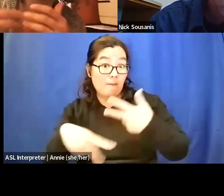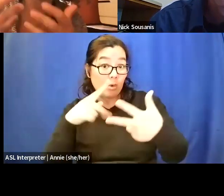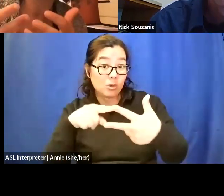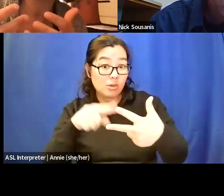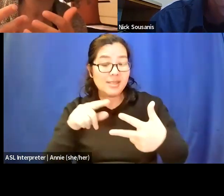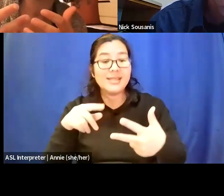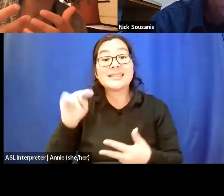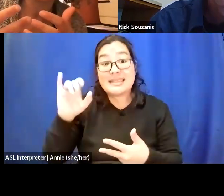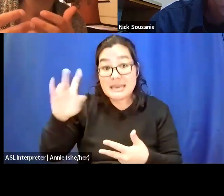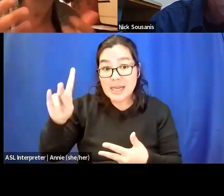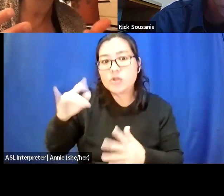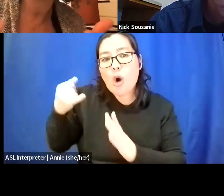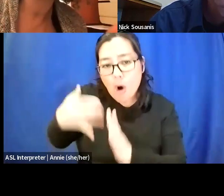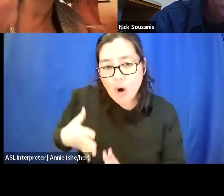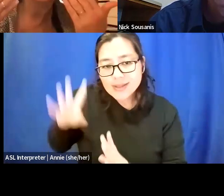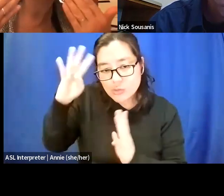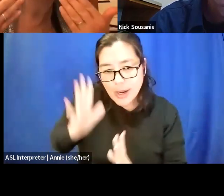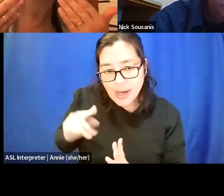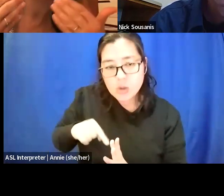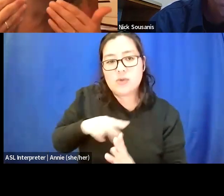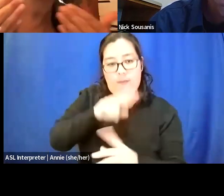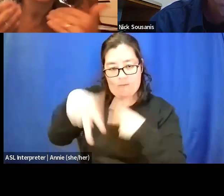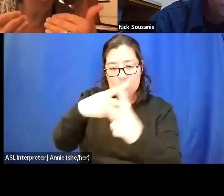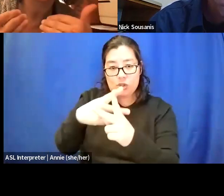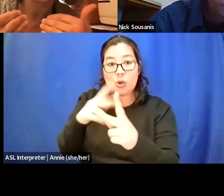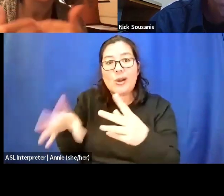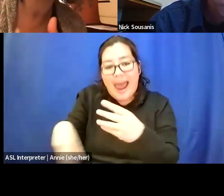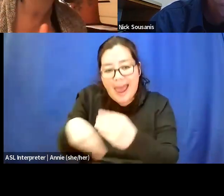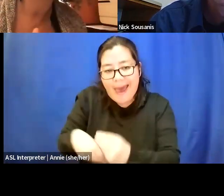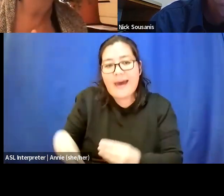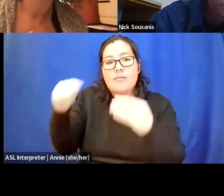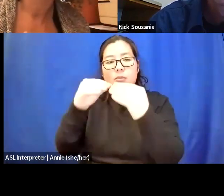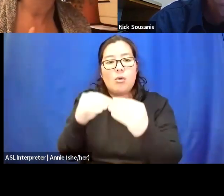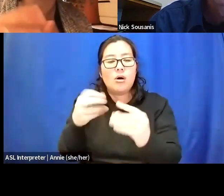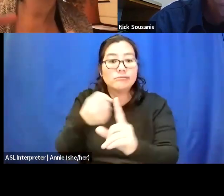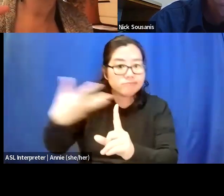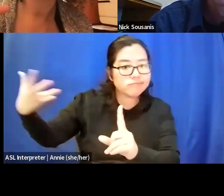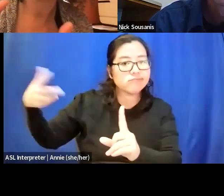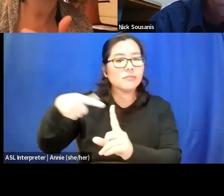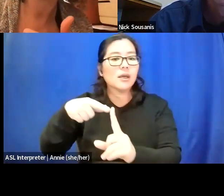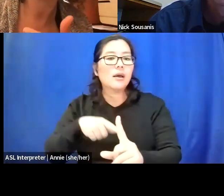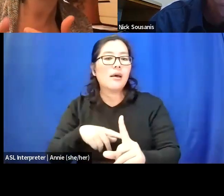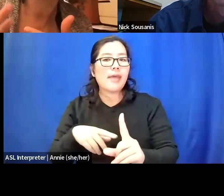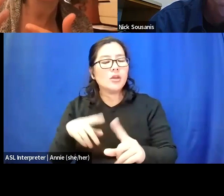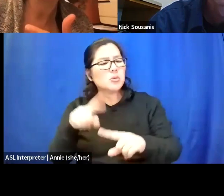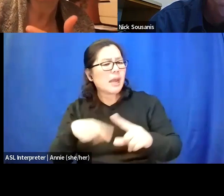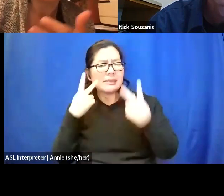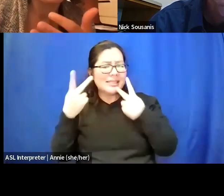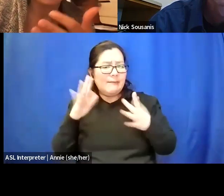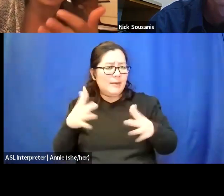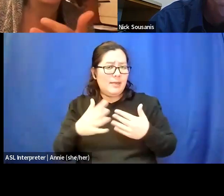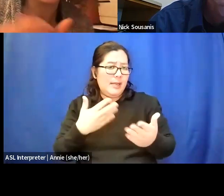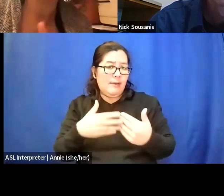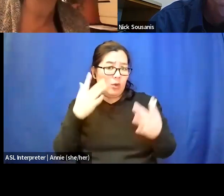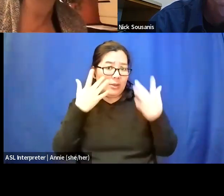things about the visuals that you wouldn't be able to just see with your own eyes if you're a sighted person, but that Nick is able to provide as